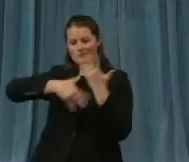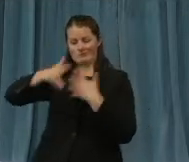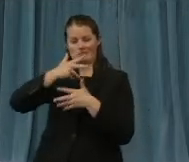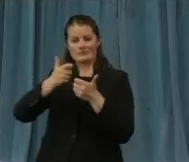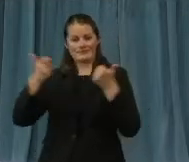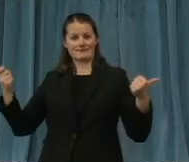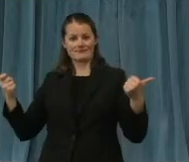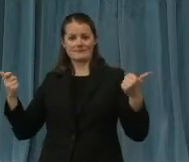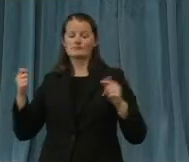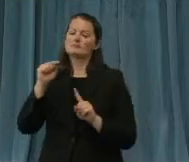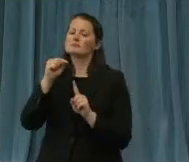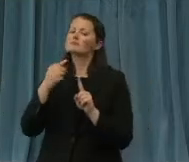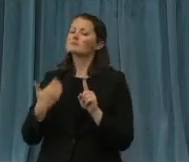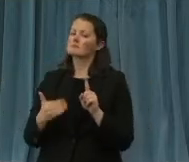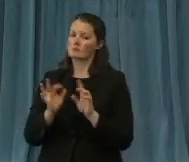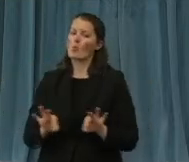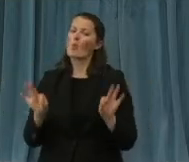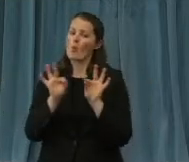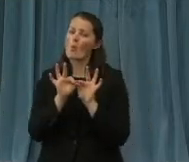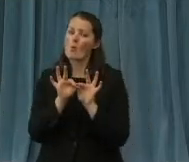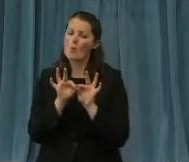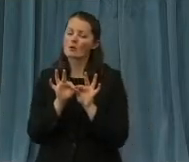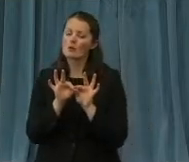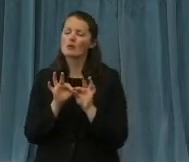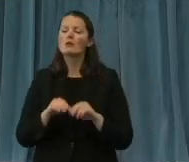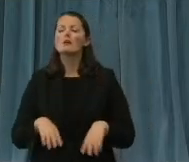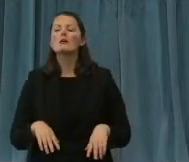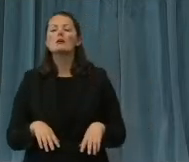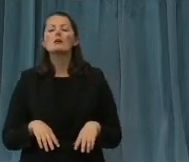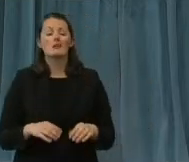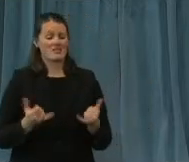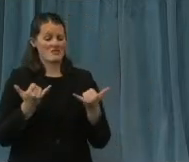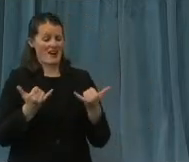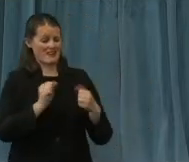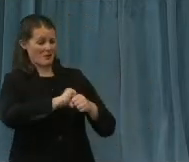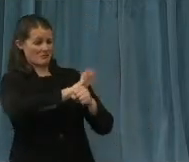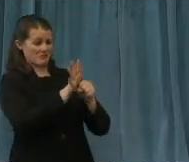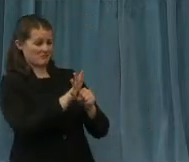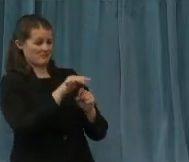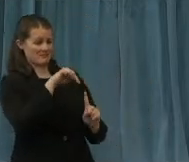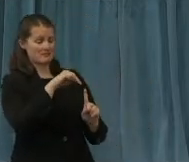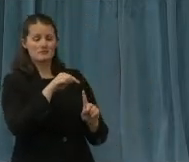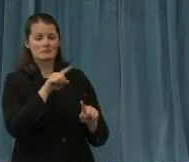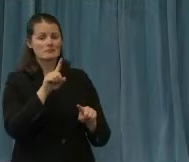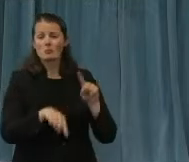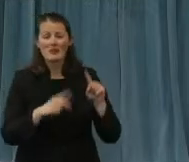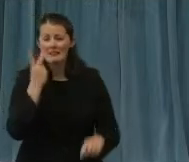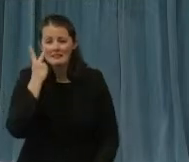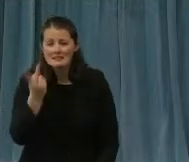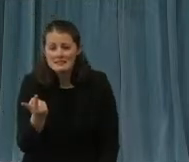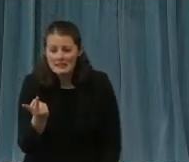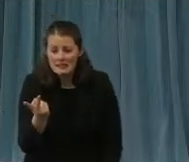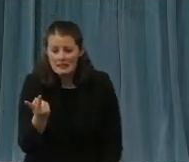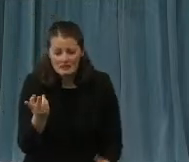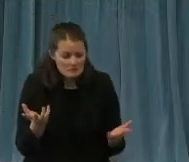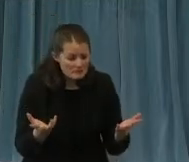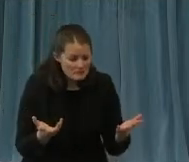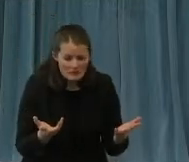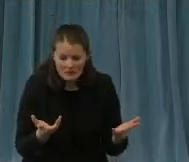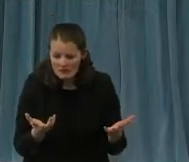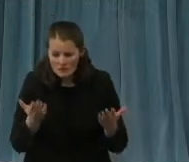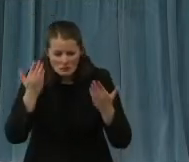intervention. And again, we are currently battling an invisible enemy, and social distancing measures have helped to flatten our